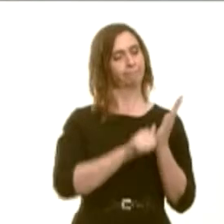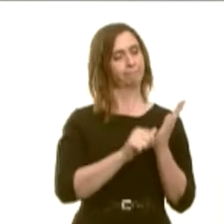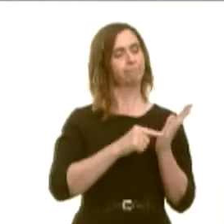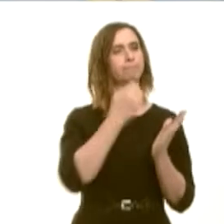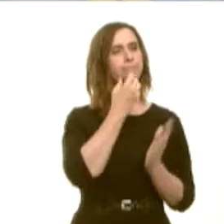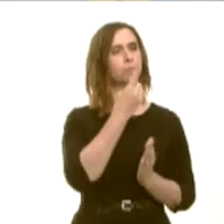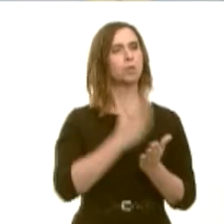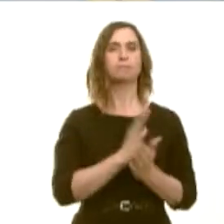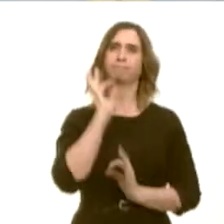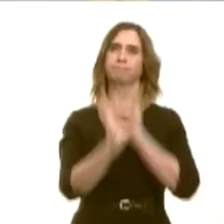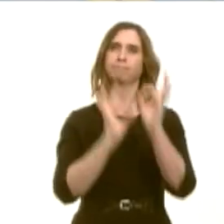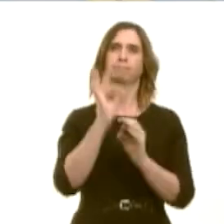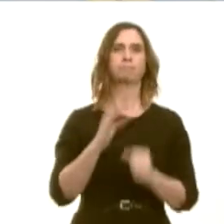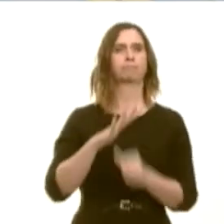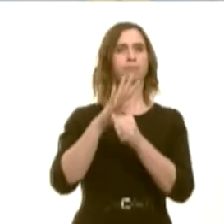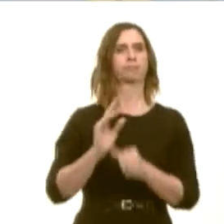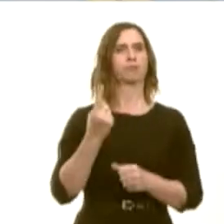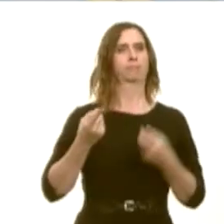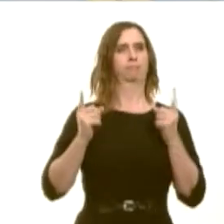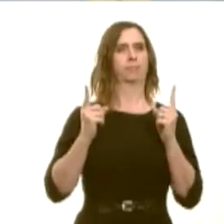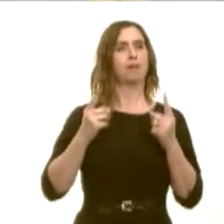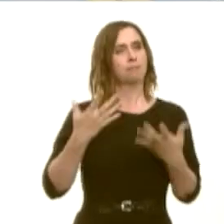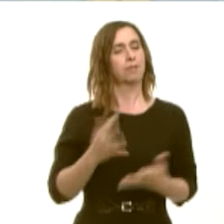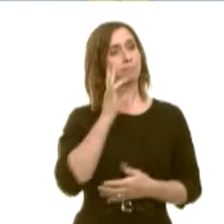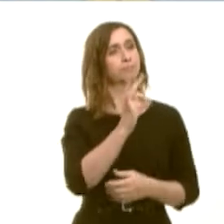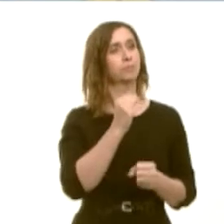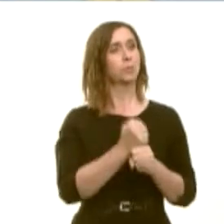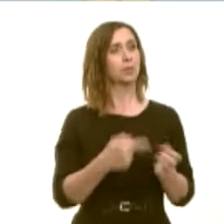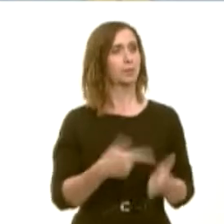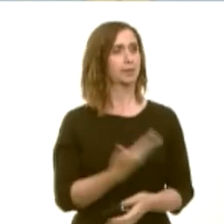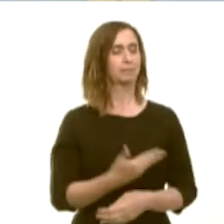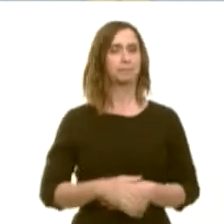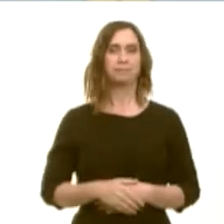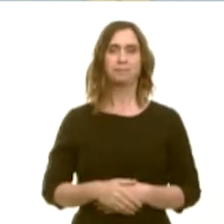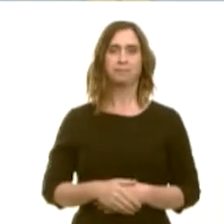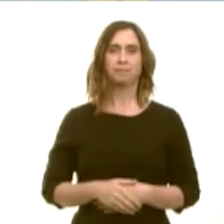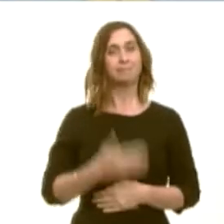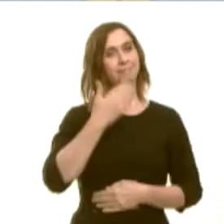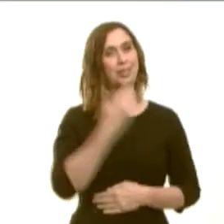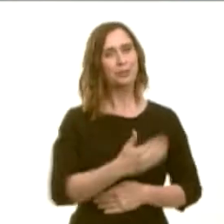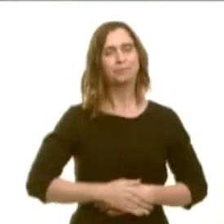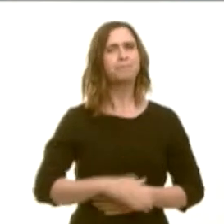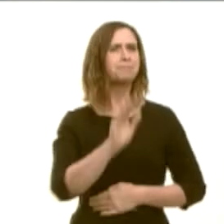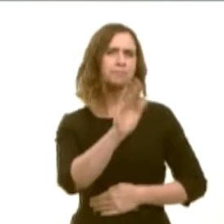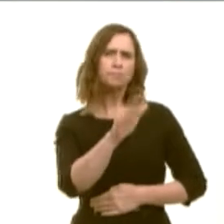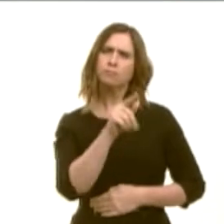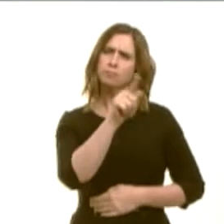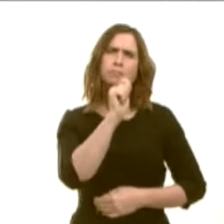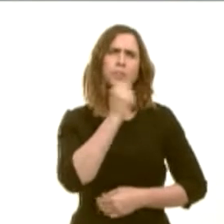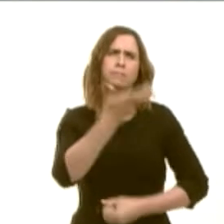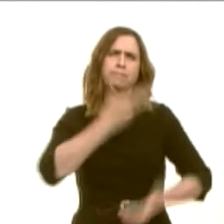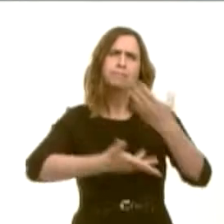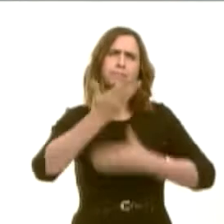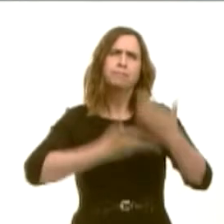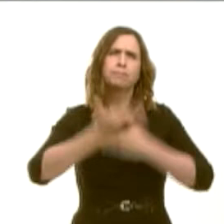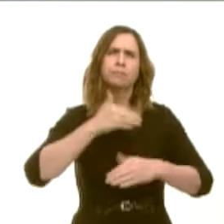first item is questions to the First Minister. And question one is Gwenda Thomas. Thank you, Presiding Officer. First Minister, will you make a statement on